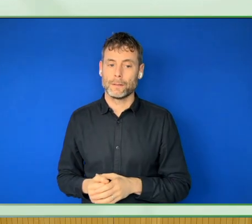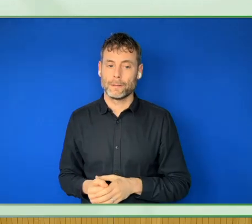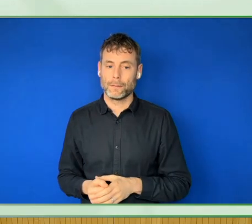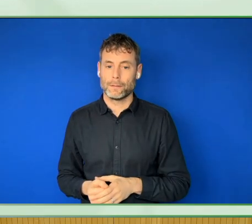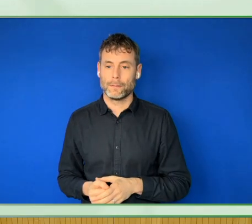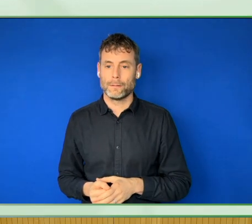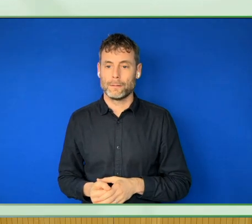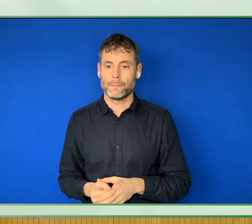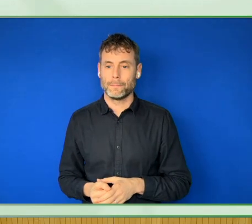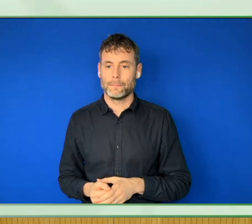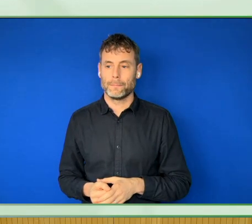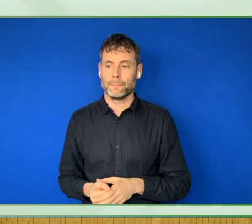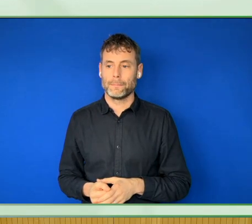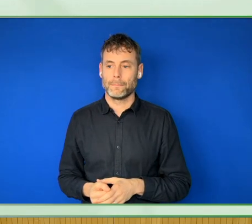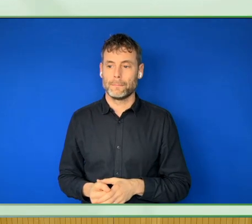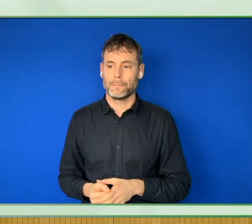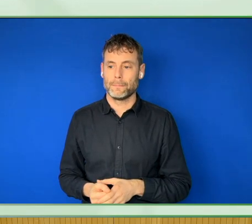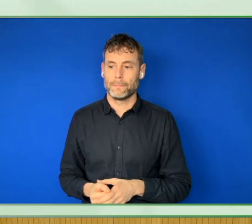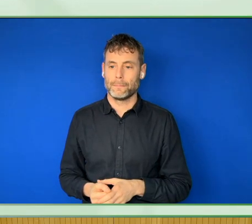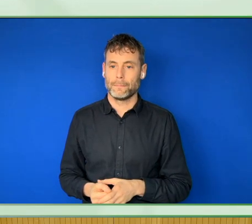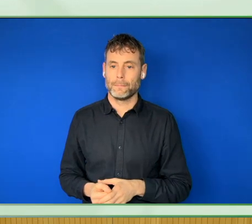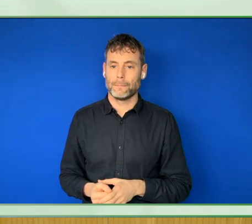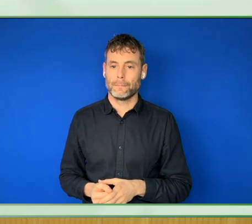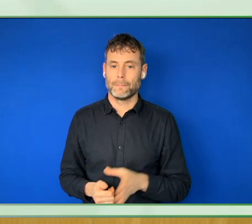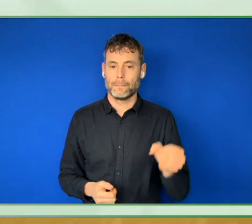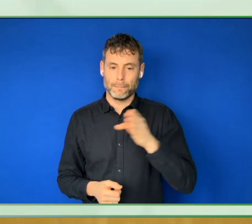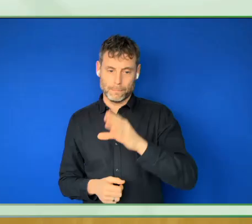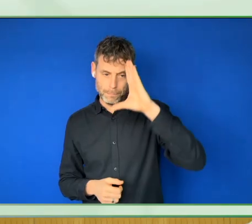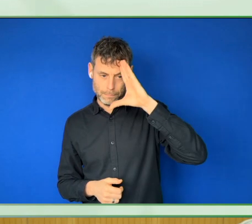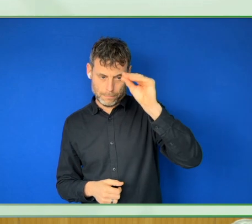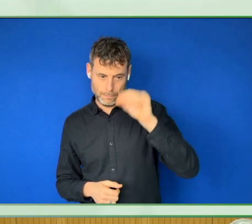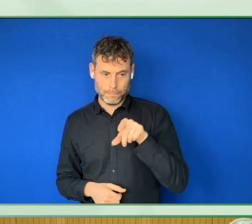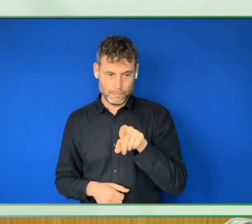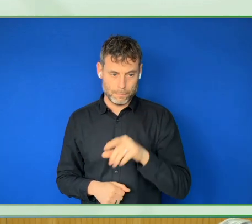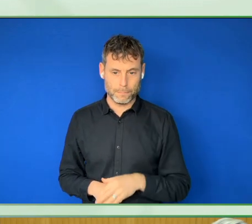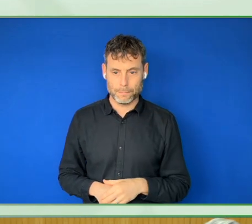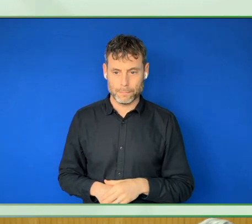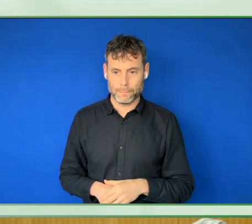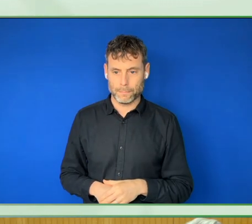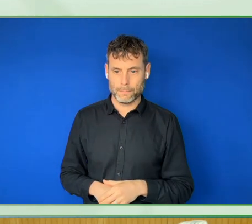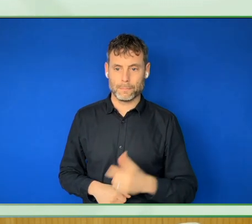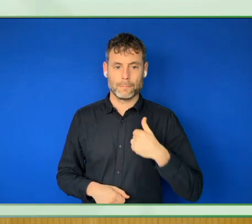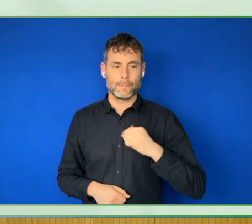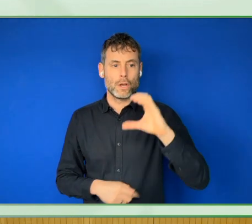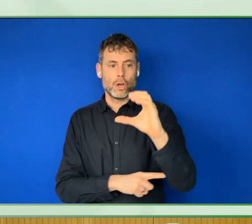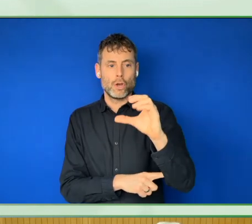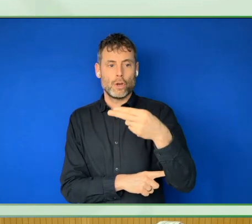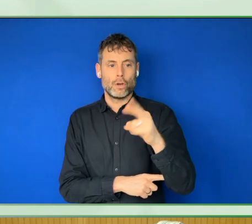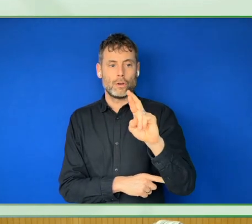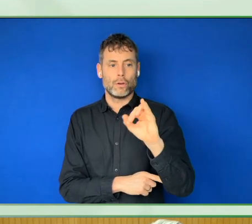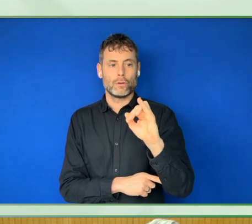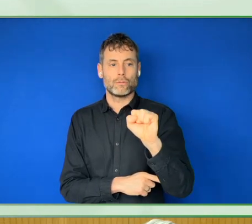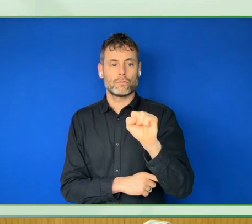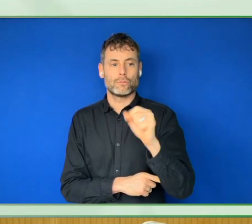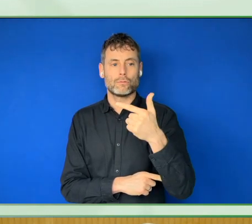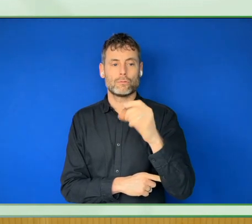Okay, do you want to come in on that? Yeah, for the record, I'm going to sit here as Christopher, not as representing Google, just for the sake of having